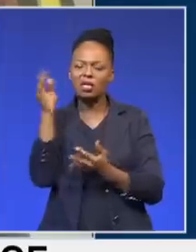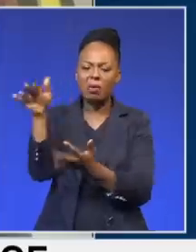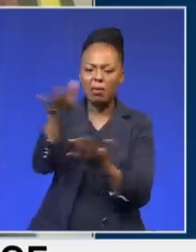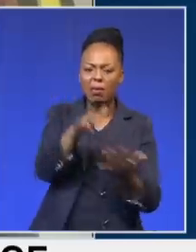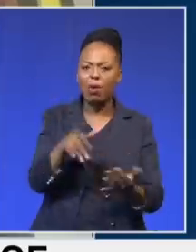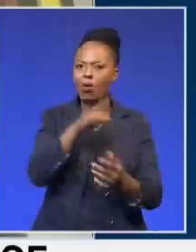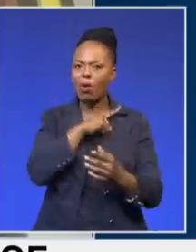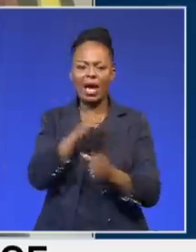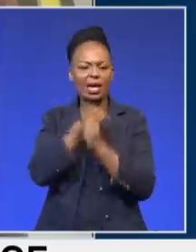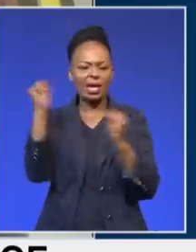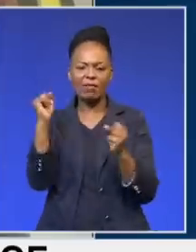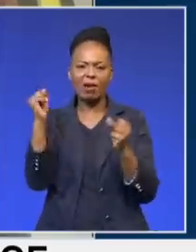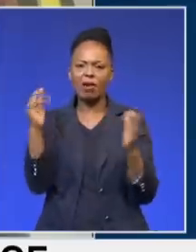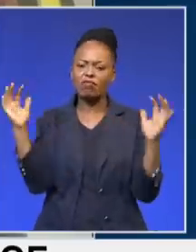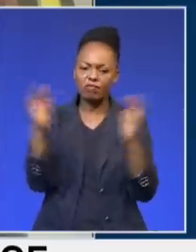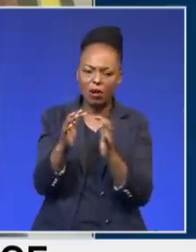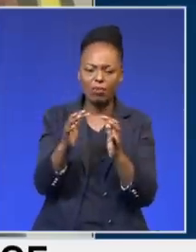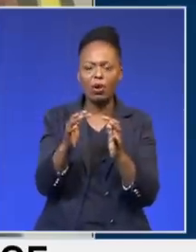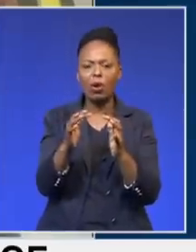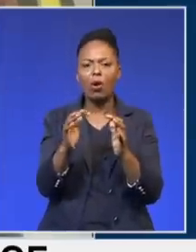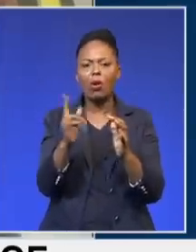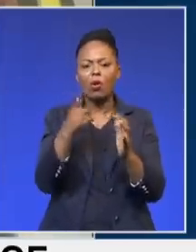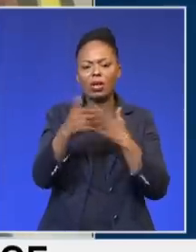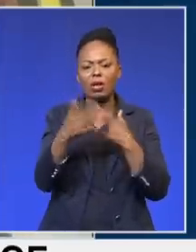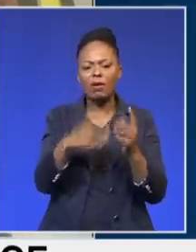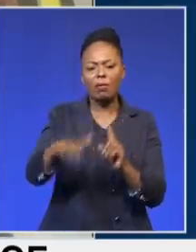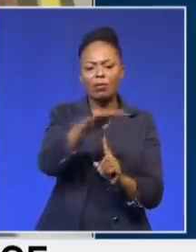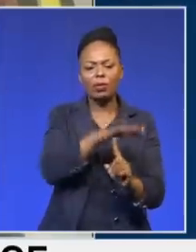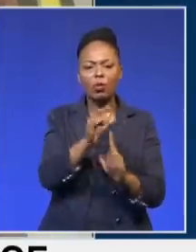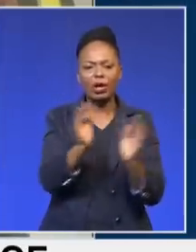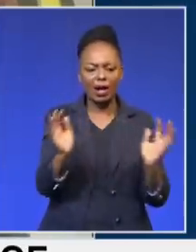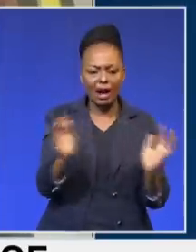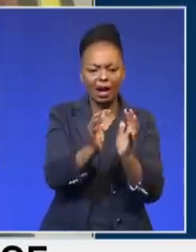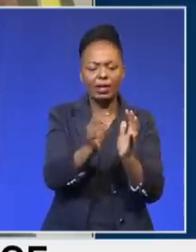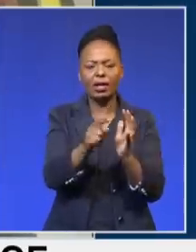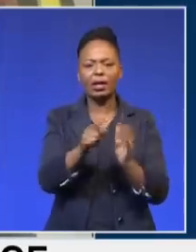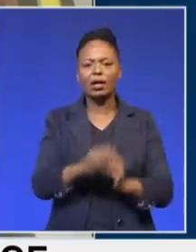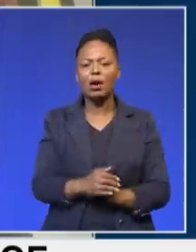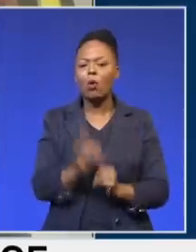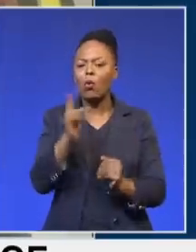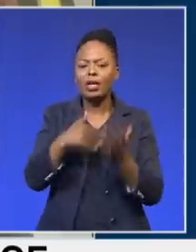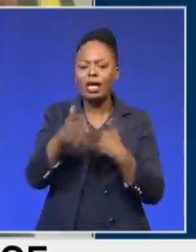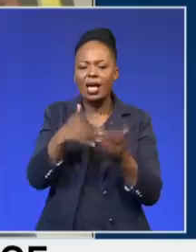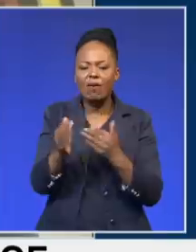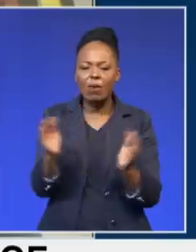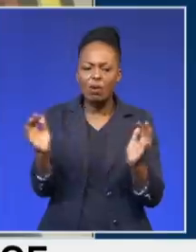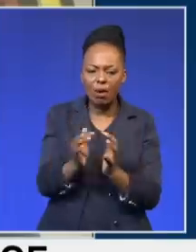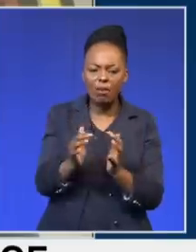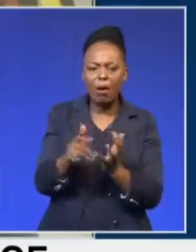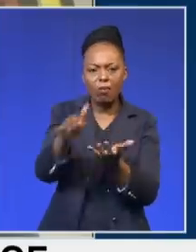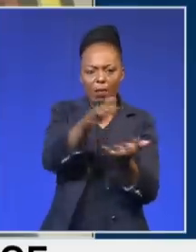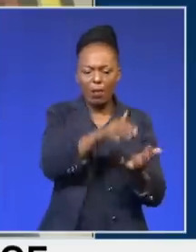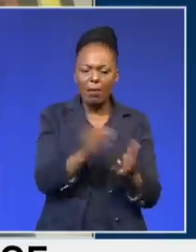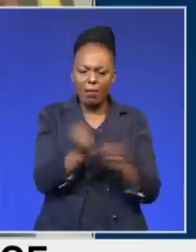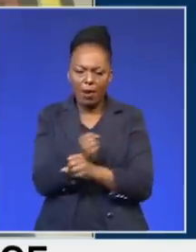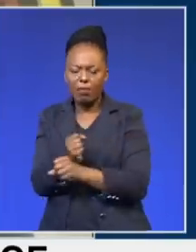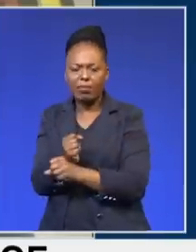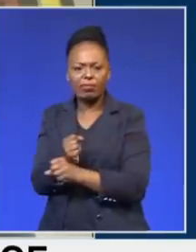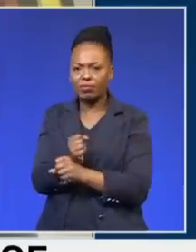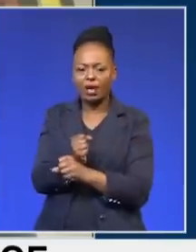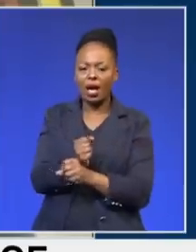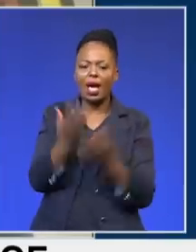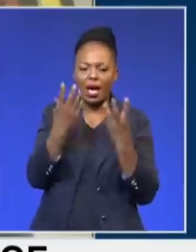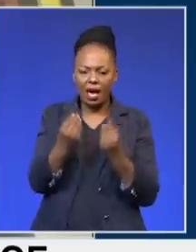don't gather at the extent at which we gather in the country. Whether that which they've gathered there is the same, compared notes with us. We have a